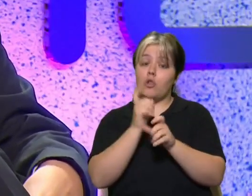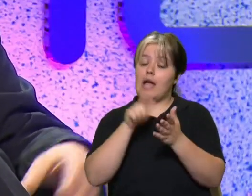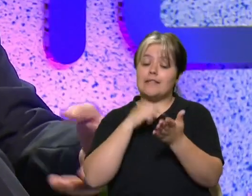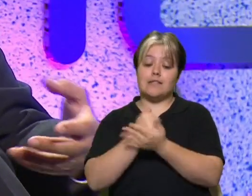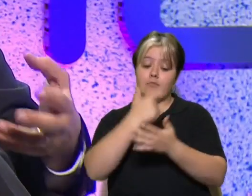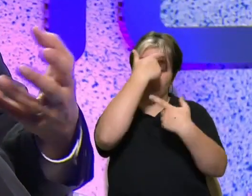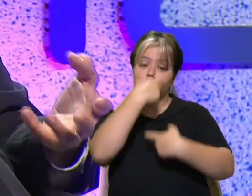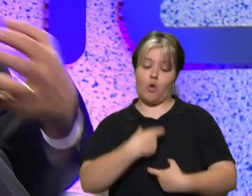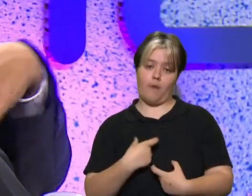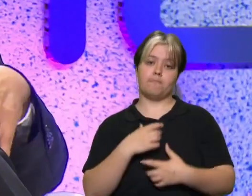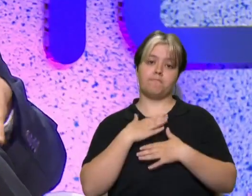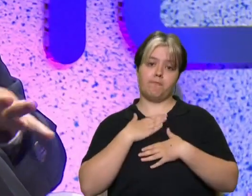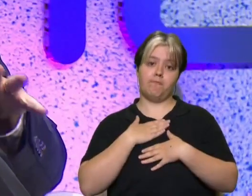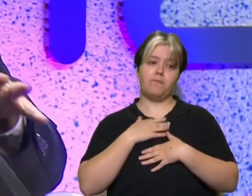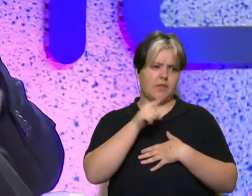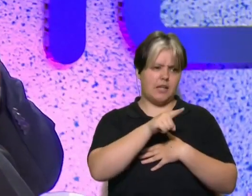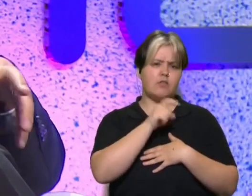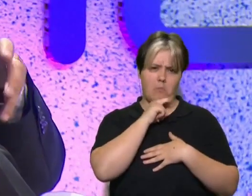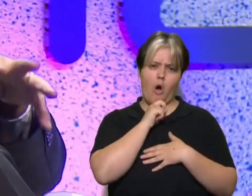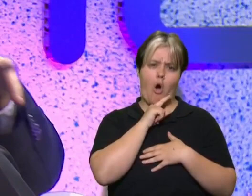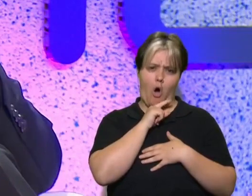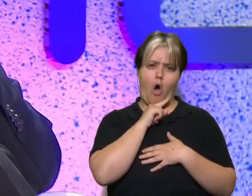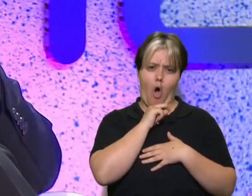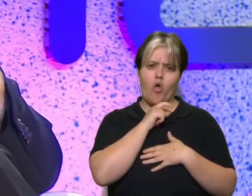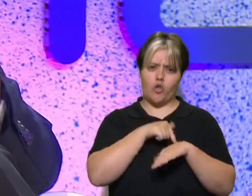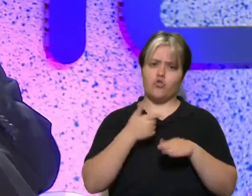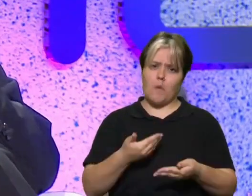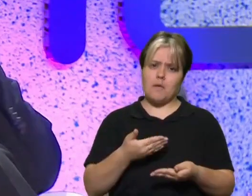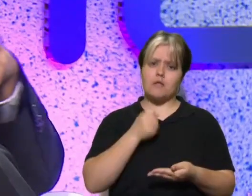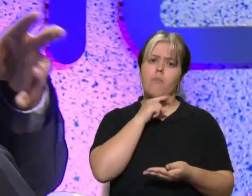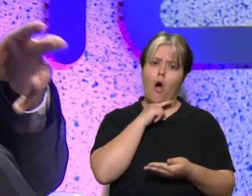It's on the user side. The control is on the, and it's possible.